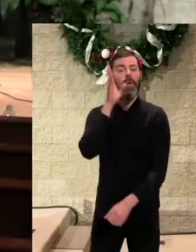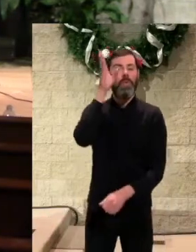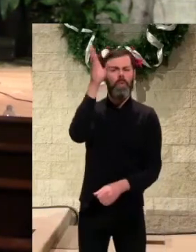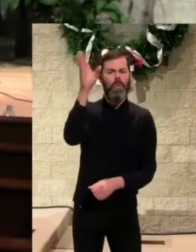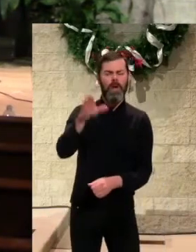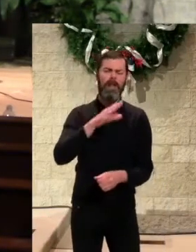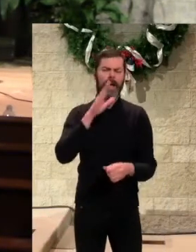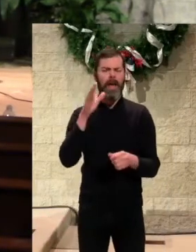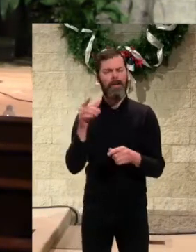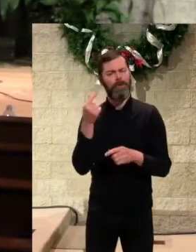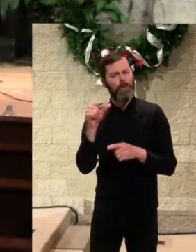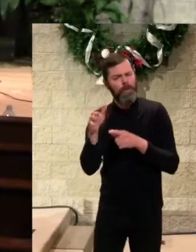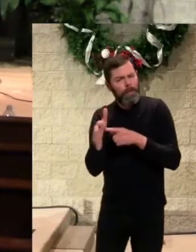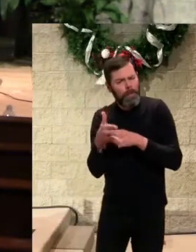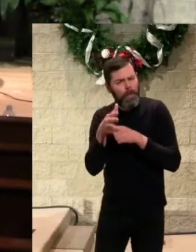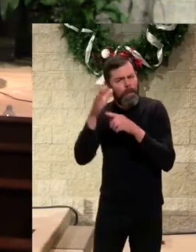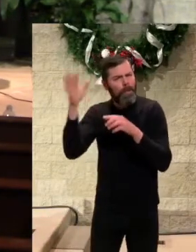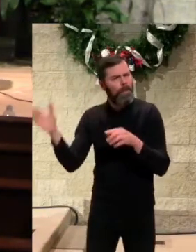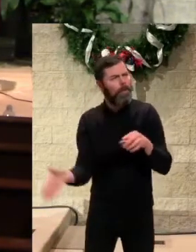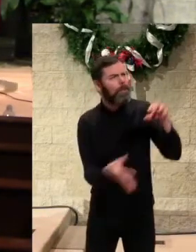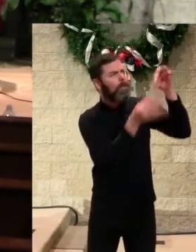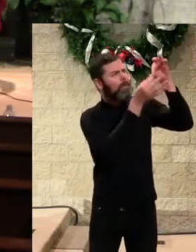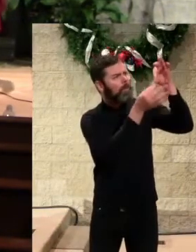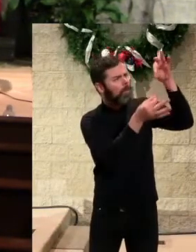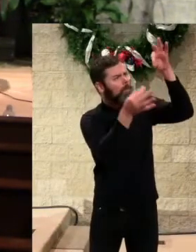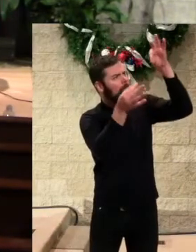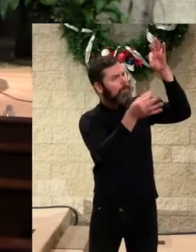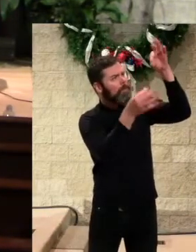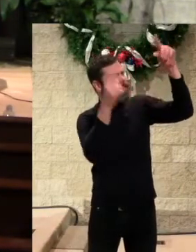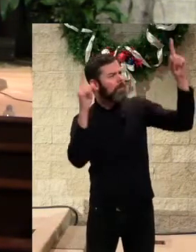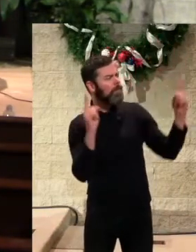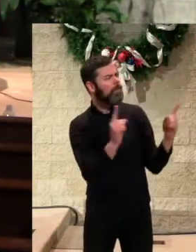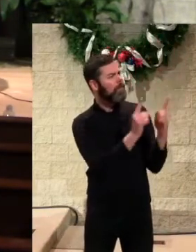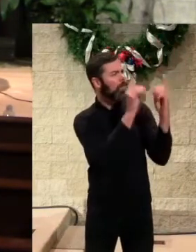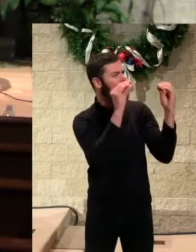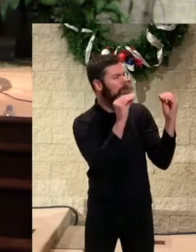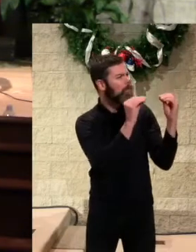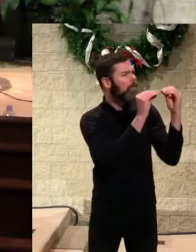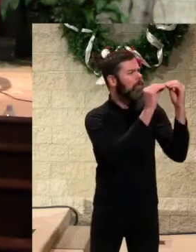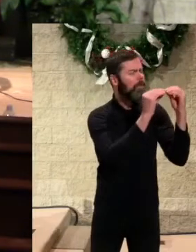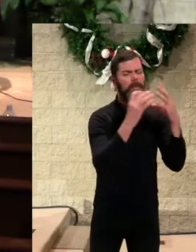much mistletoeing and hearts will be glowing when loved ones draw